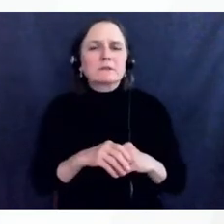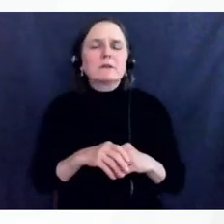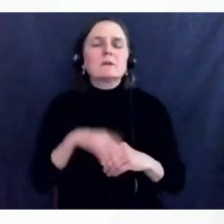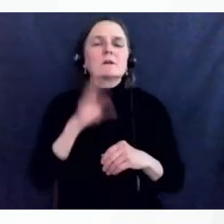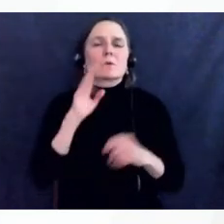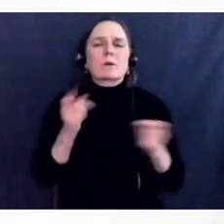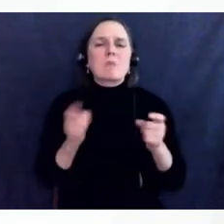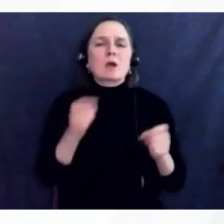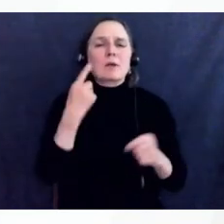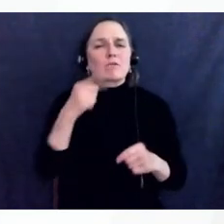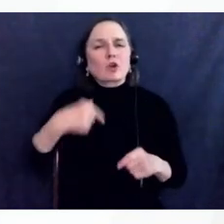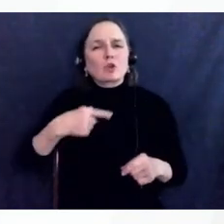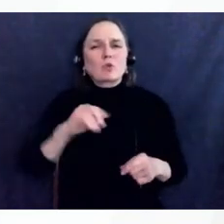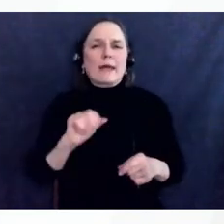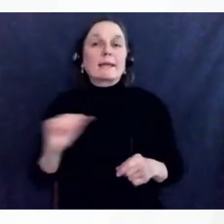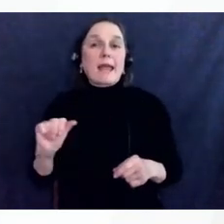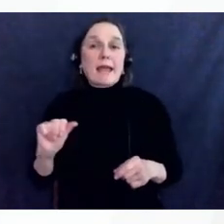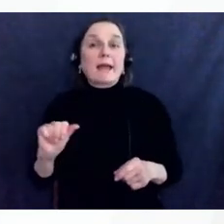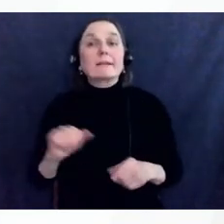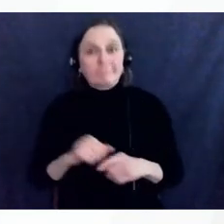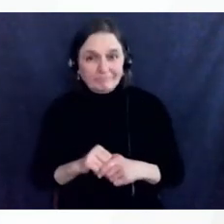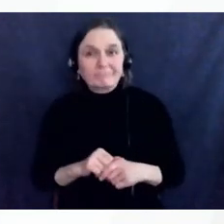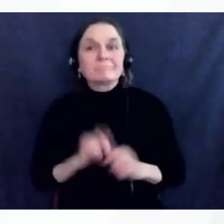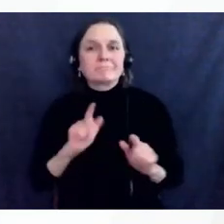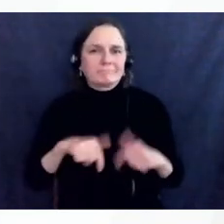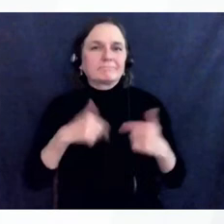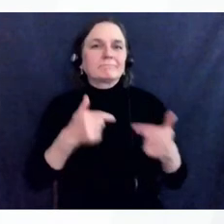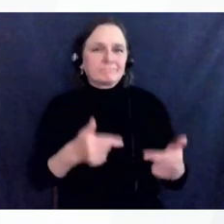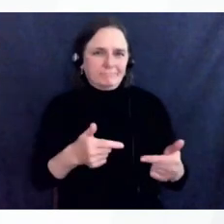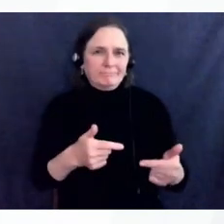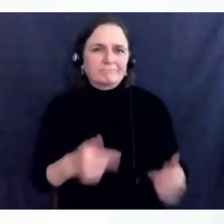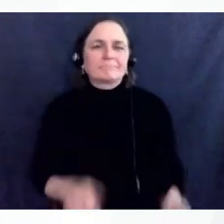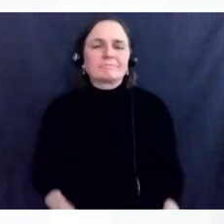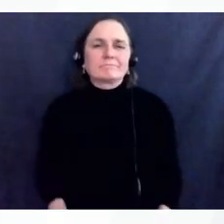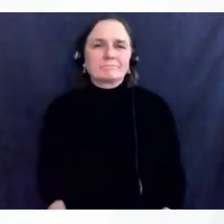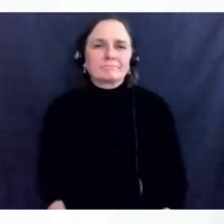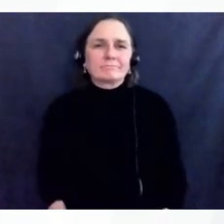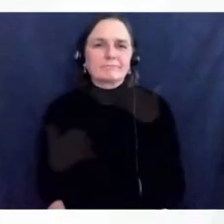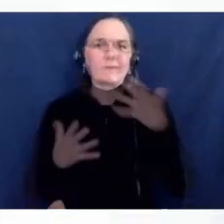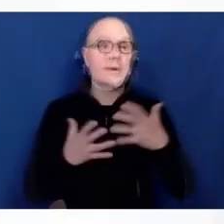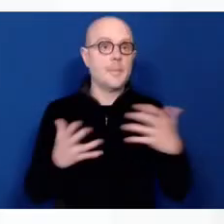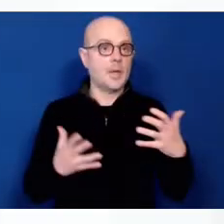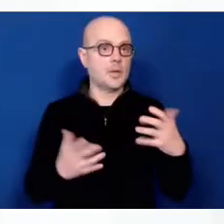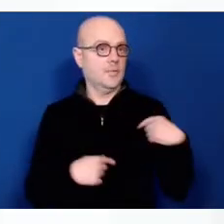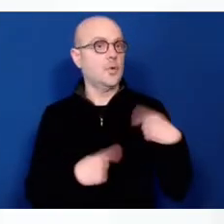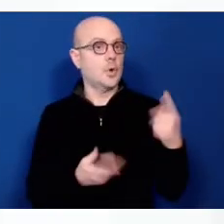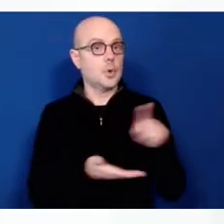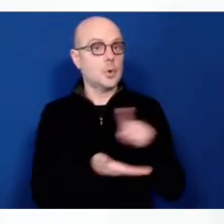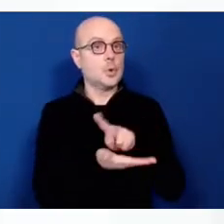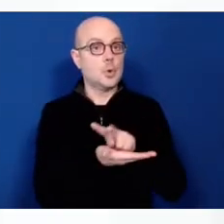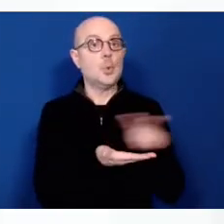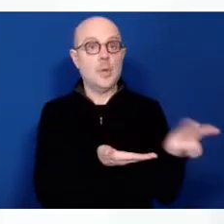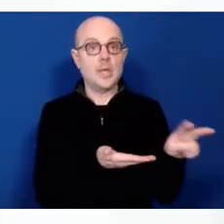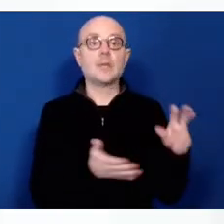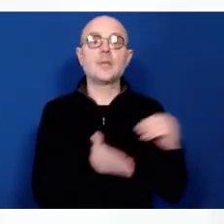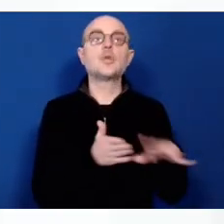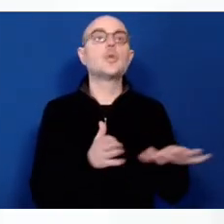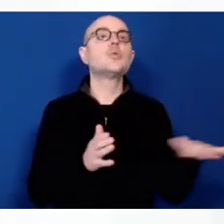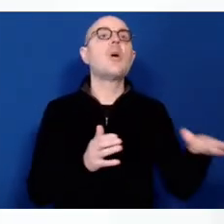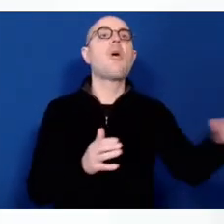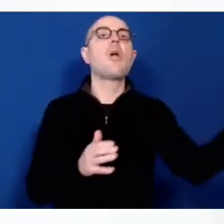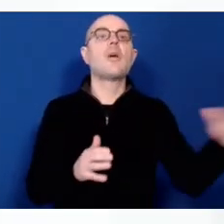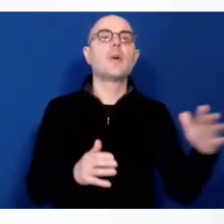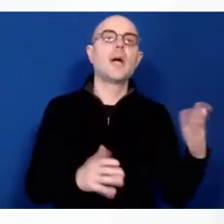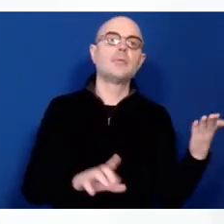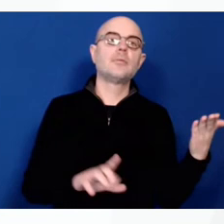Thank you, Provost Richards. Over the past few weeks, members of the UW community have submitted questions for this town hall, many of which I'll be